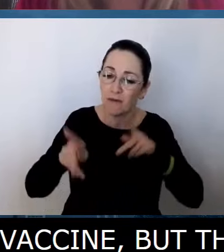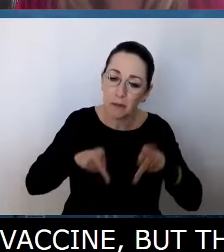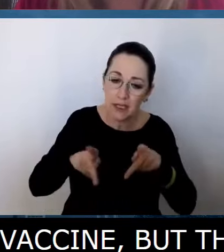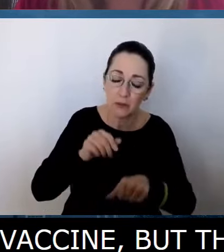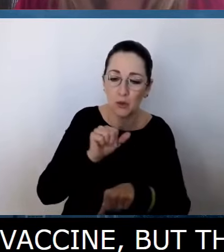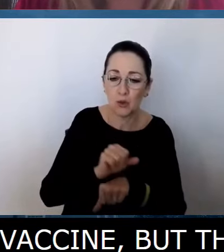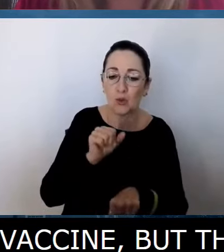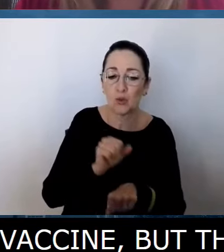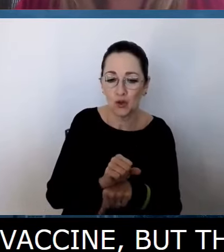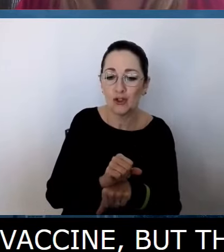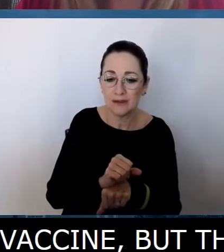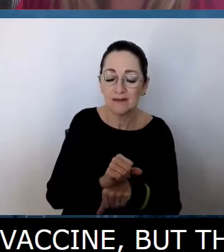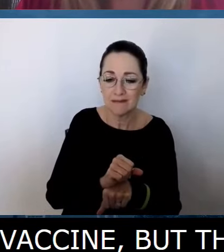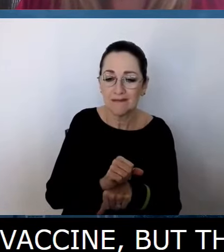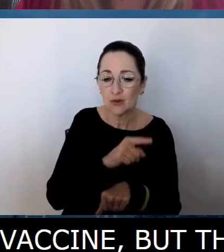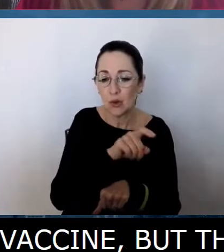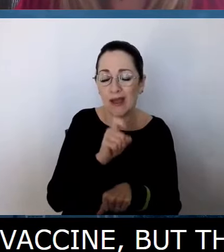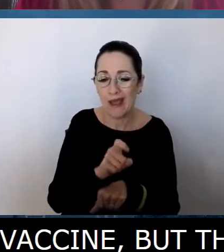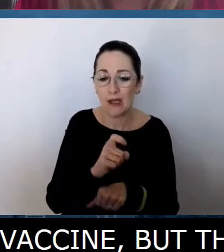their